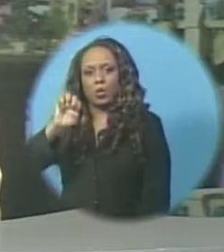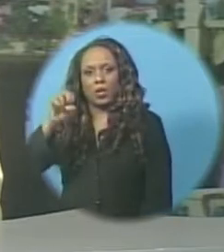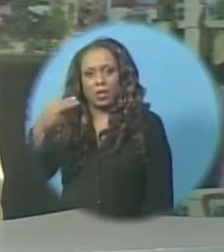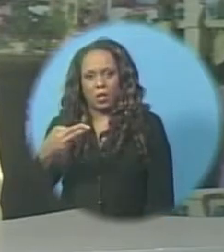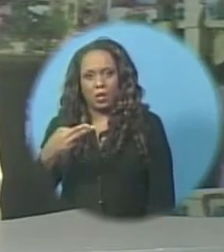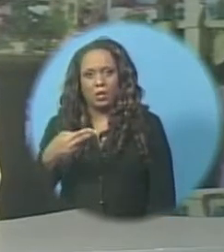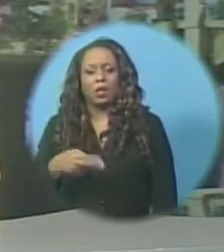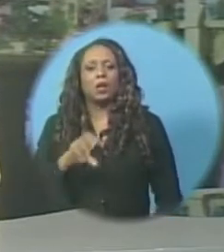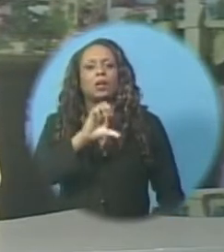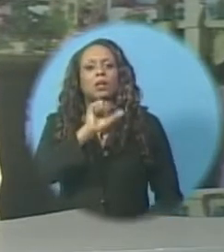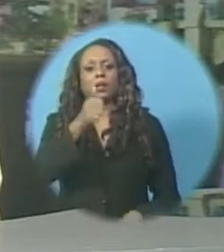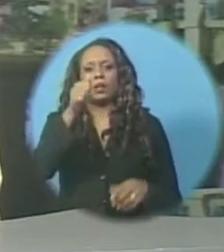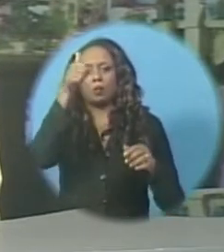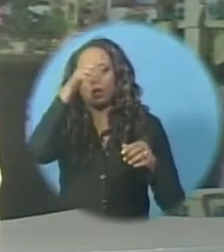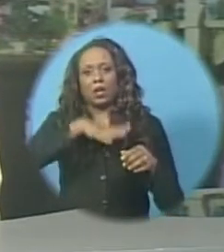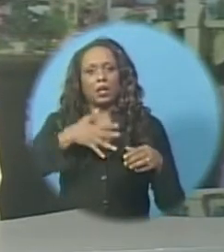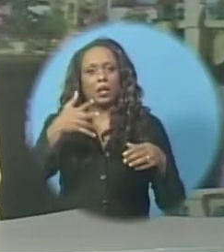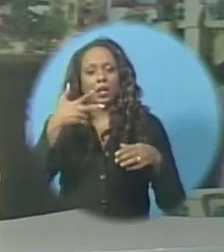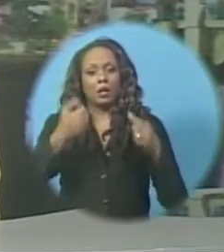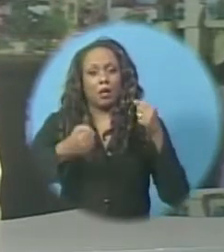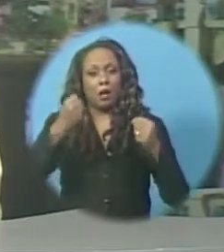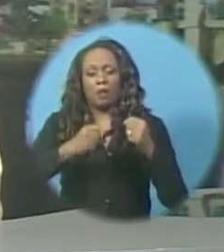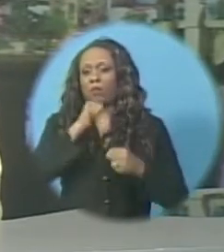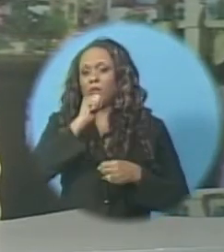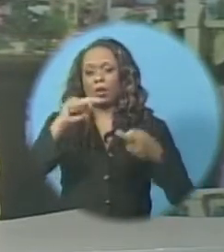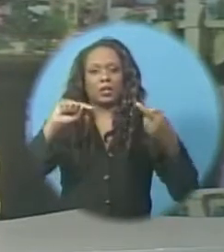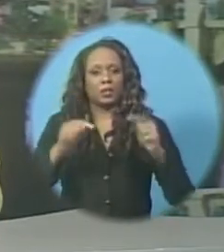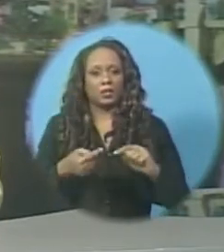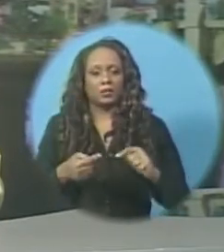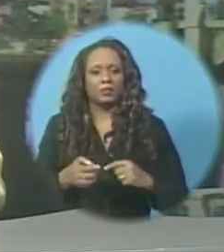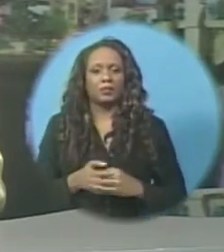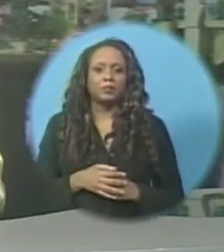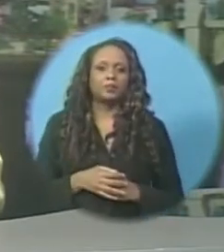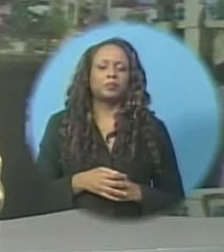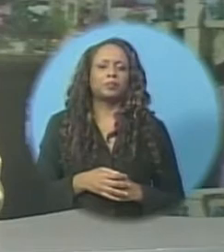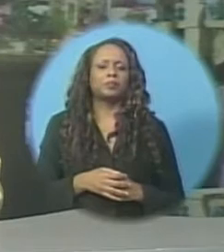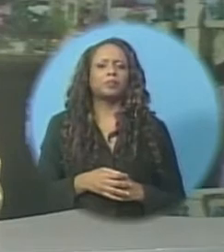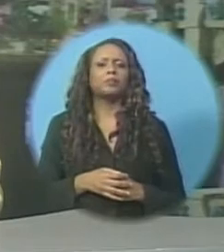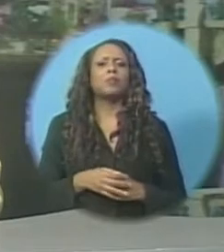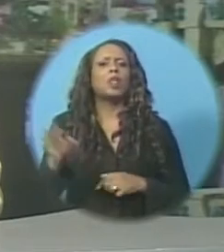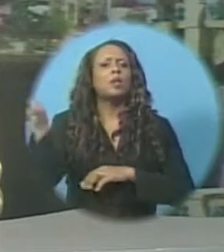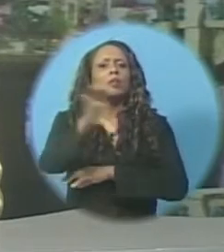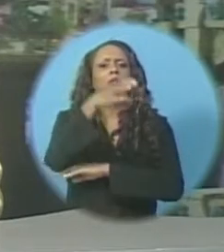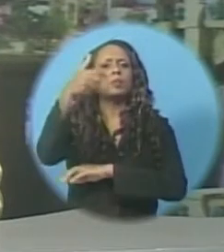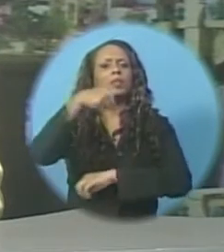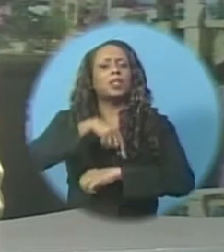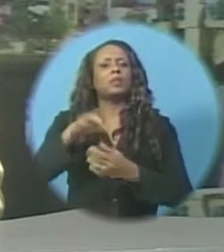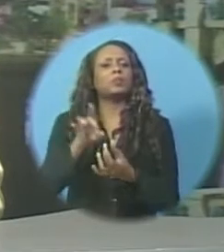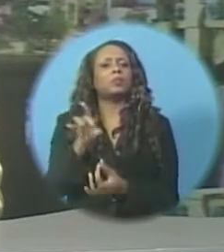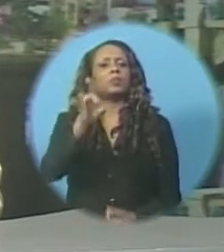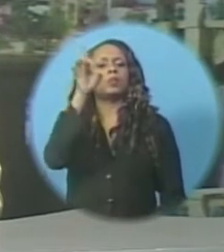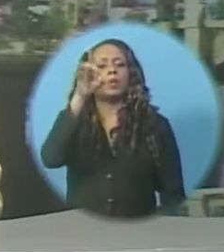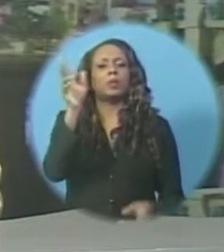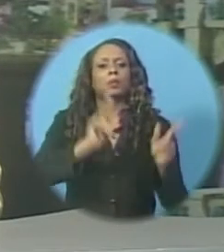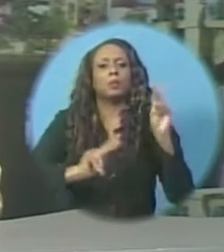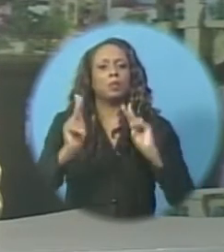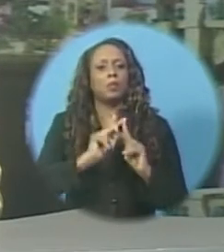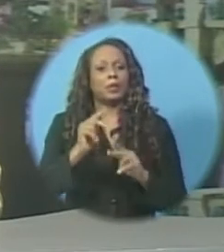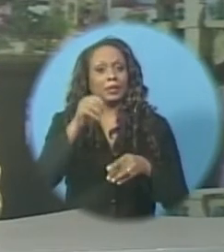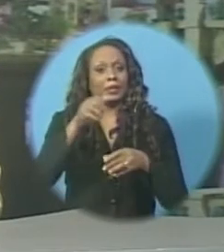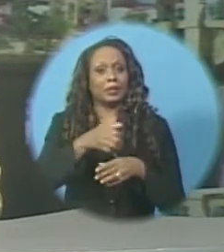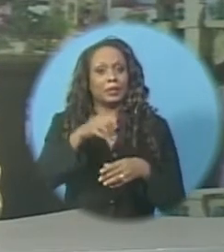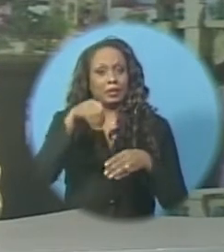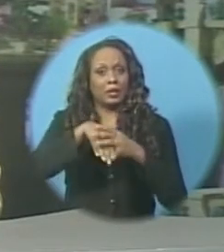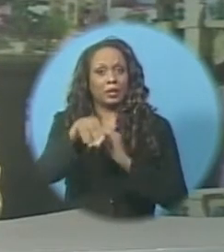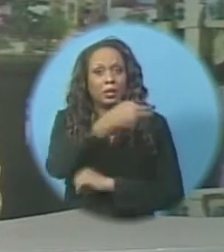car. He was not injured. In the spirit of the Christmas season, patients at the Queen Elizabeth Hospital have received